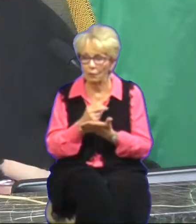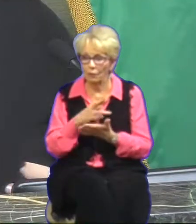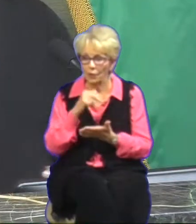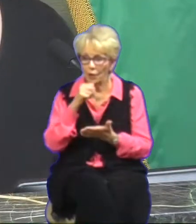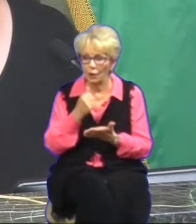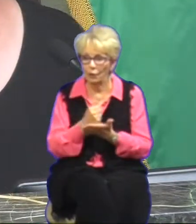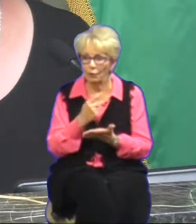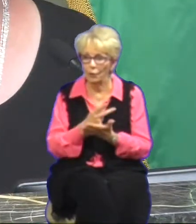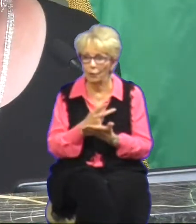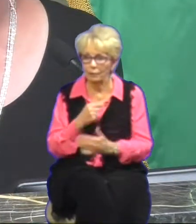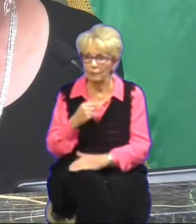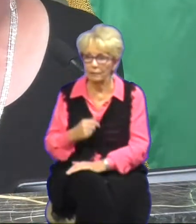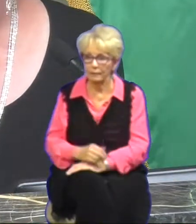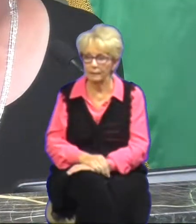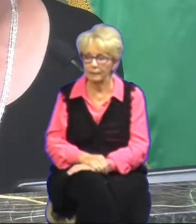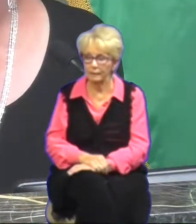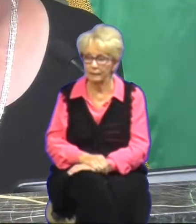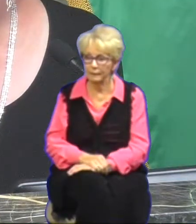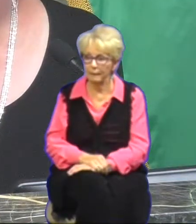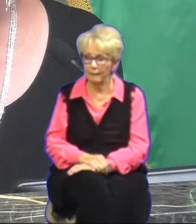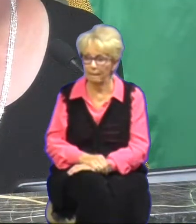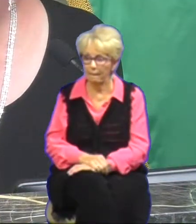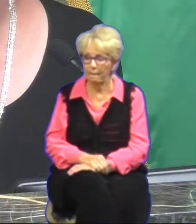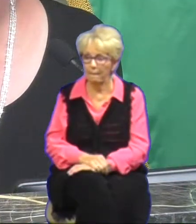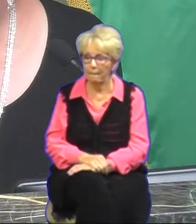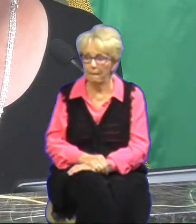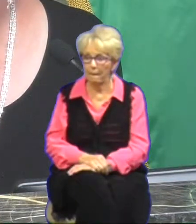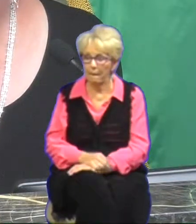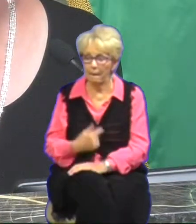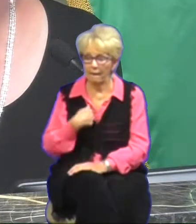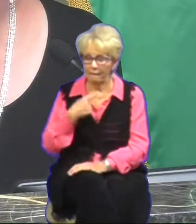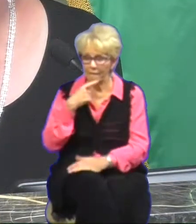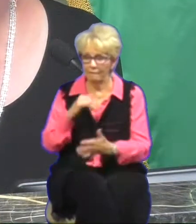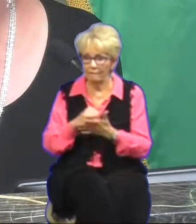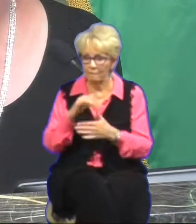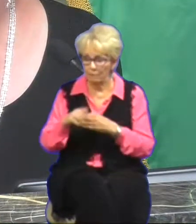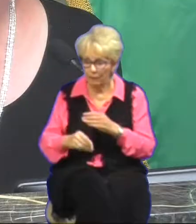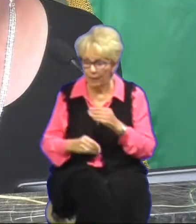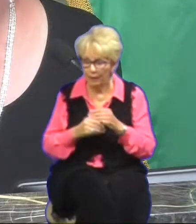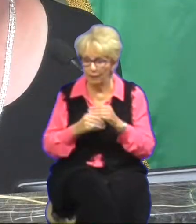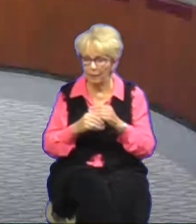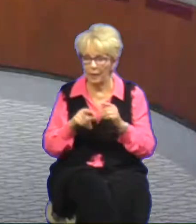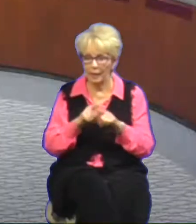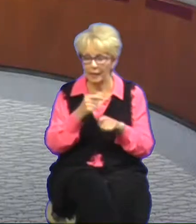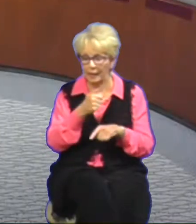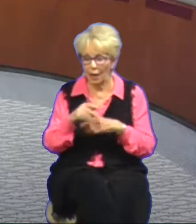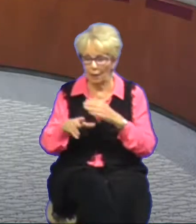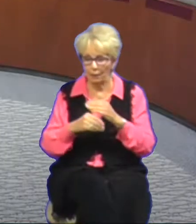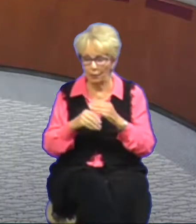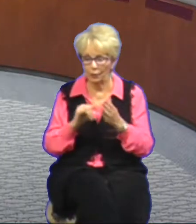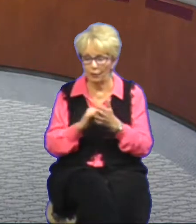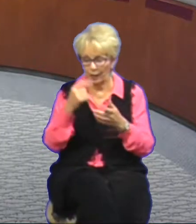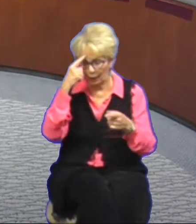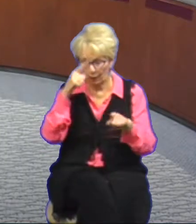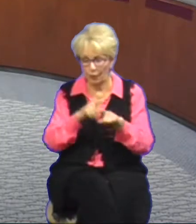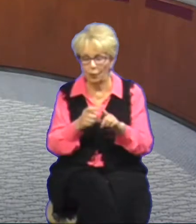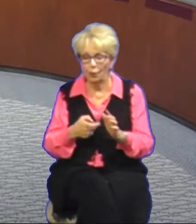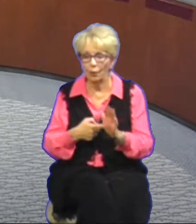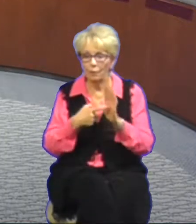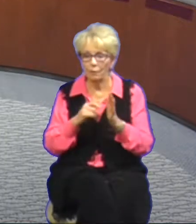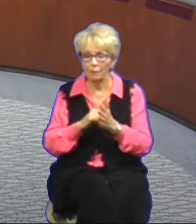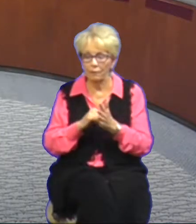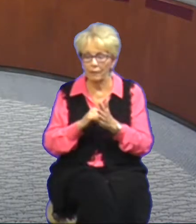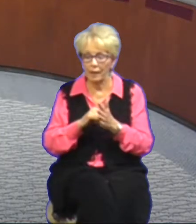not approve. Okay. And I might say this amendment, like any amendment to that agreement, requires the